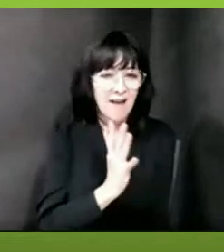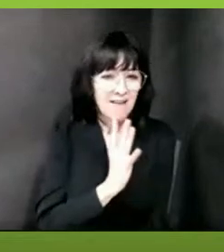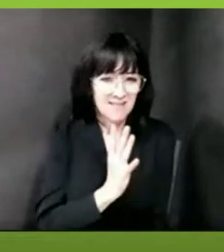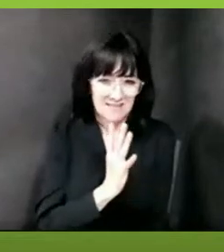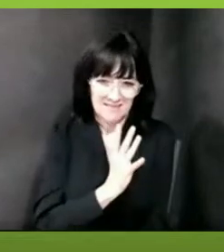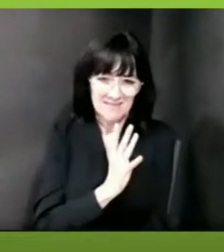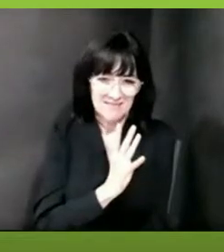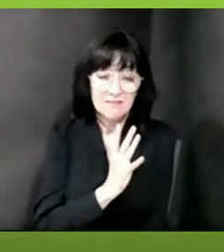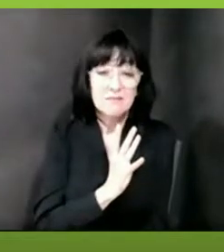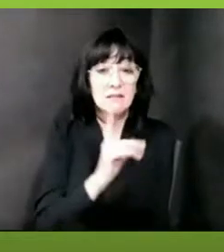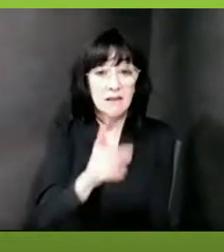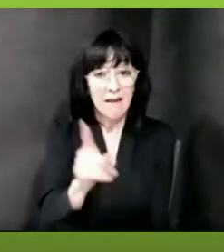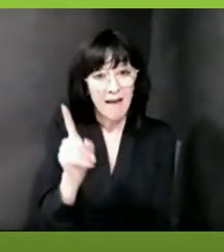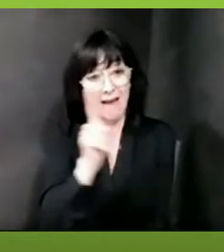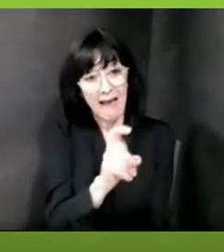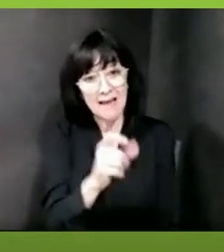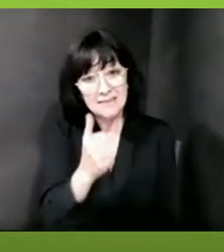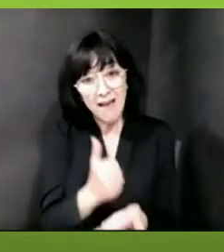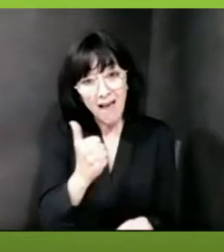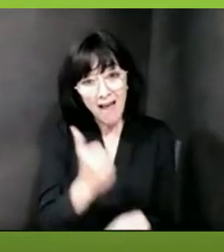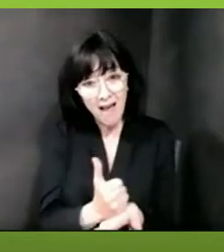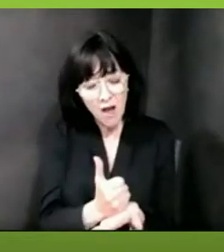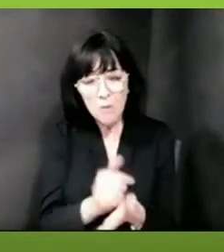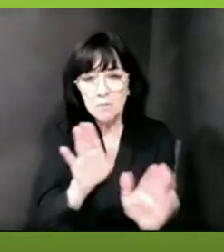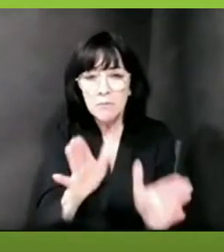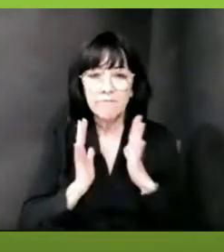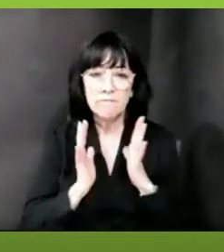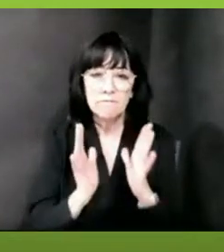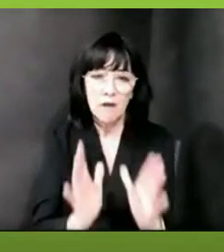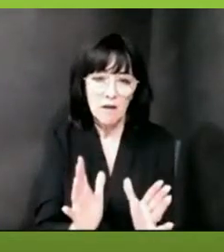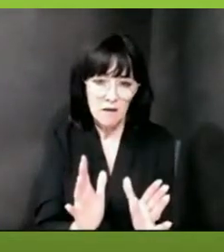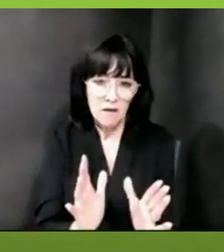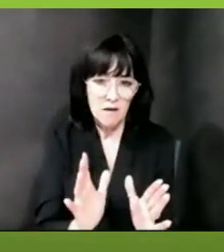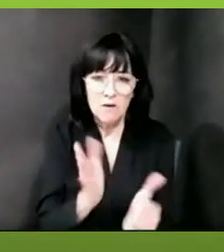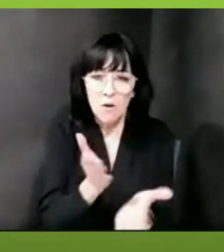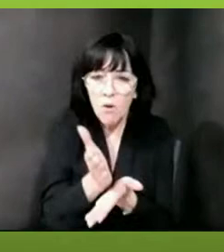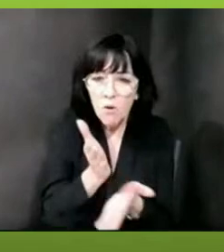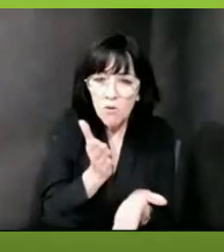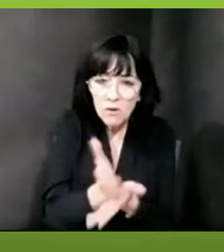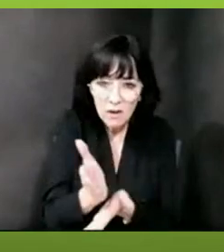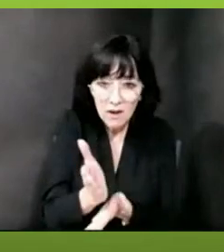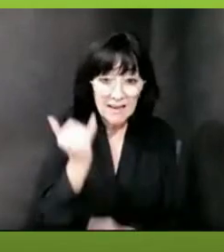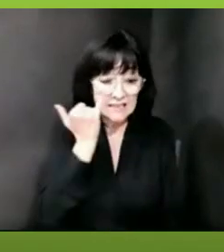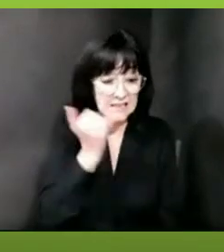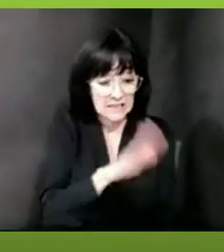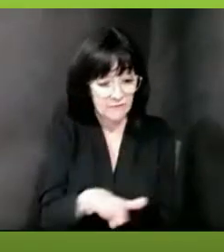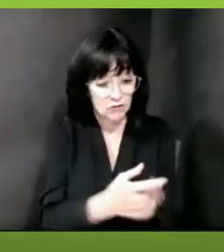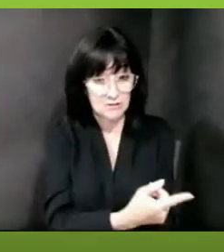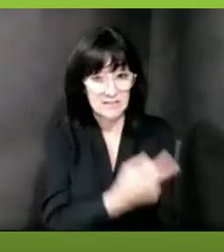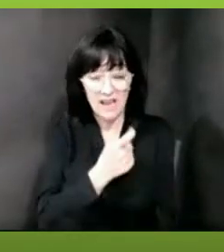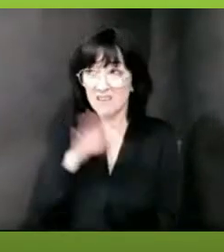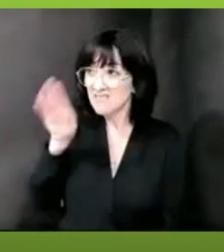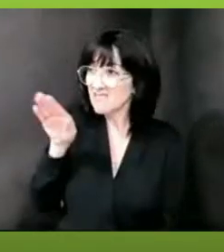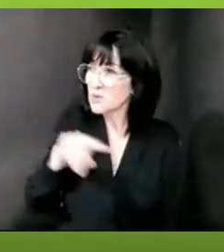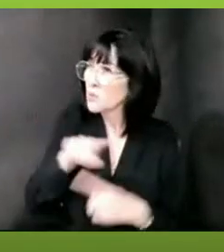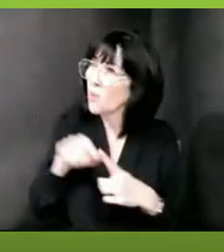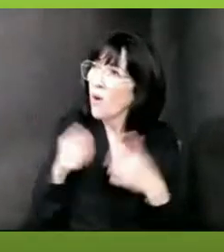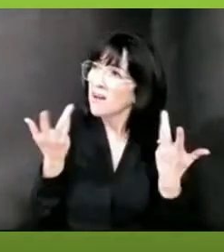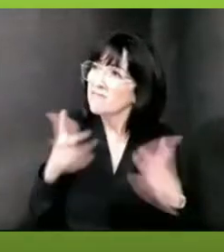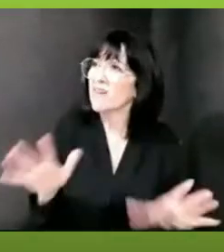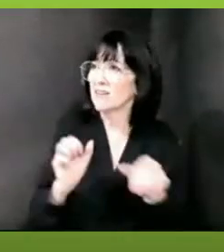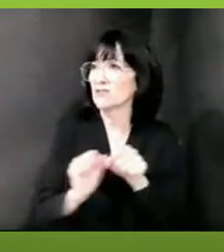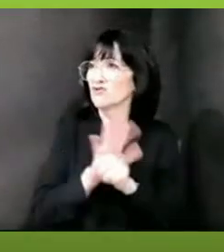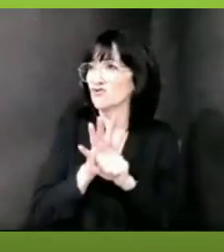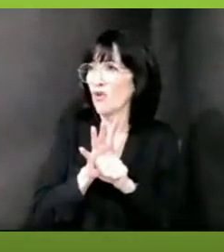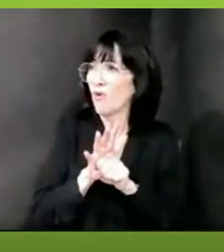to ask for help. And when your kids ask you a question about when is this going to be over? Is it safe to go outside? It's okay to say,